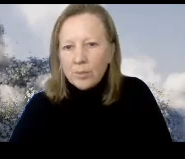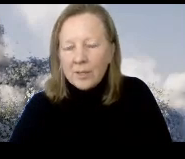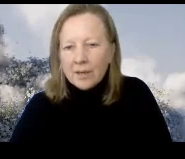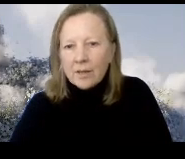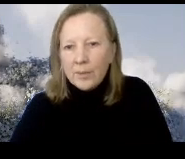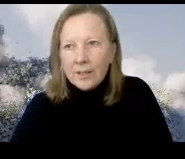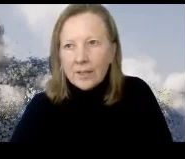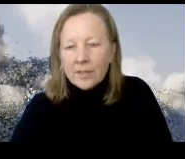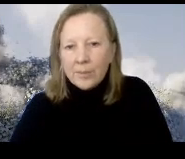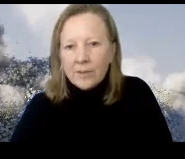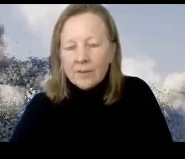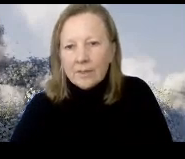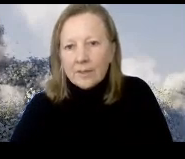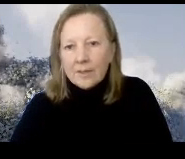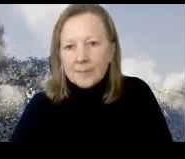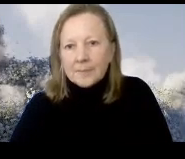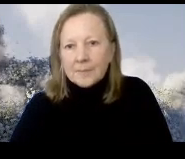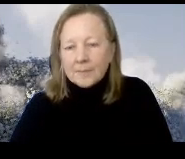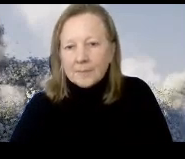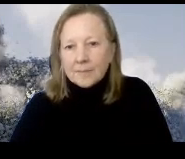your COPR, we can accept you.